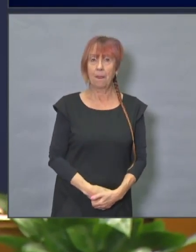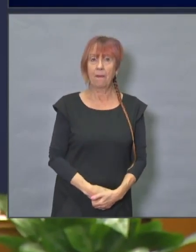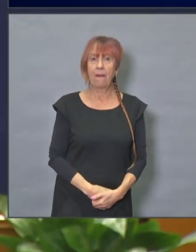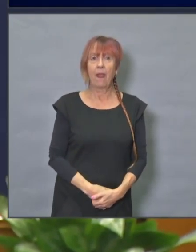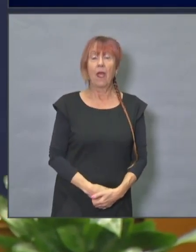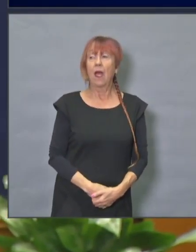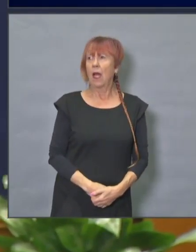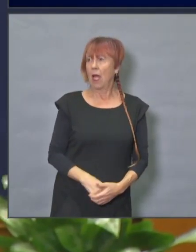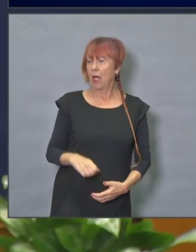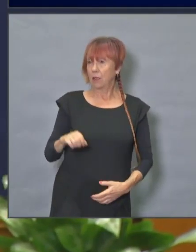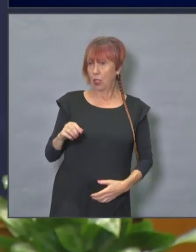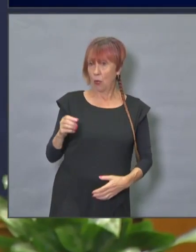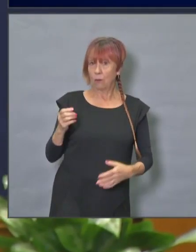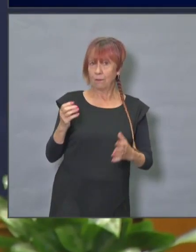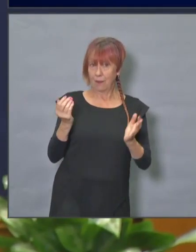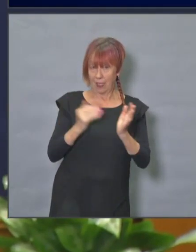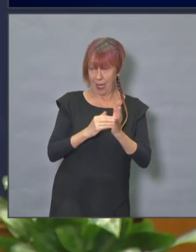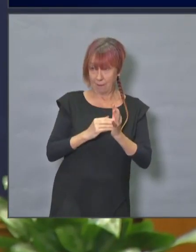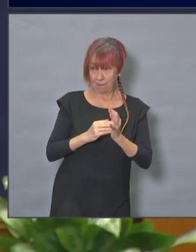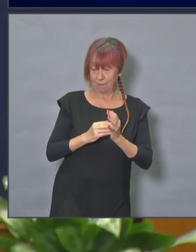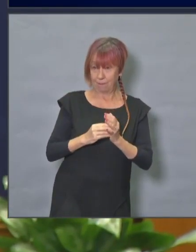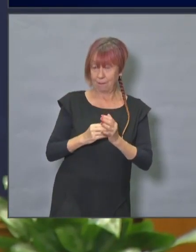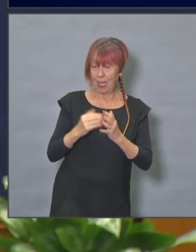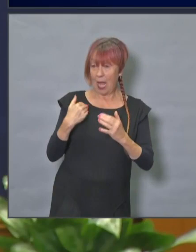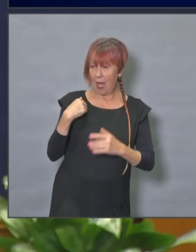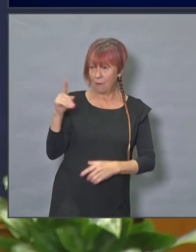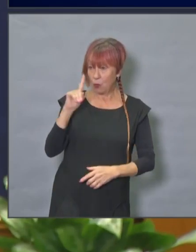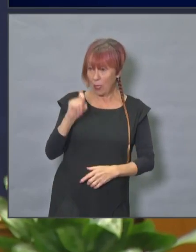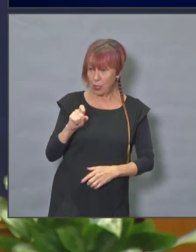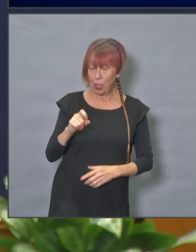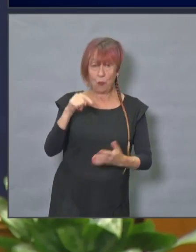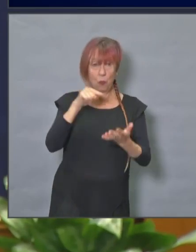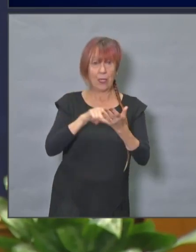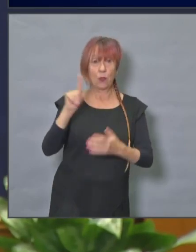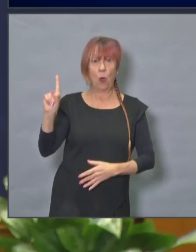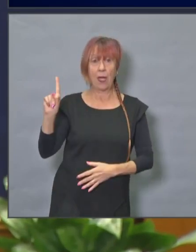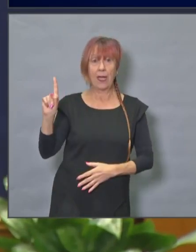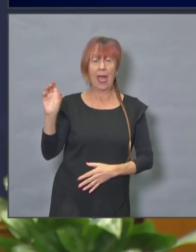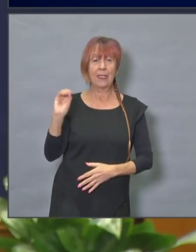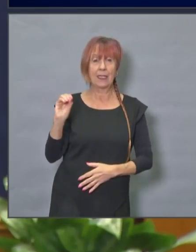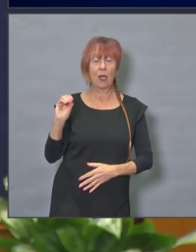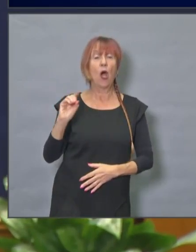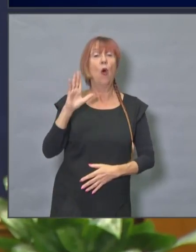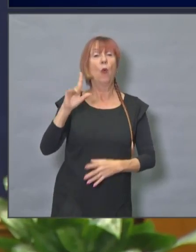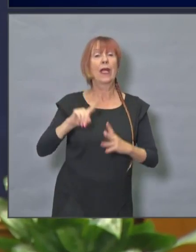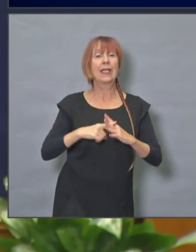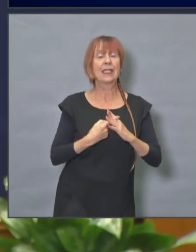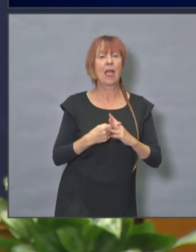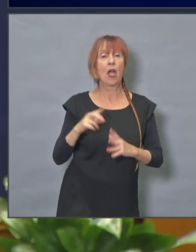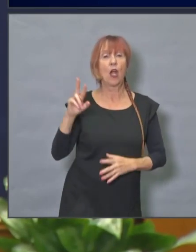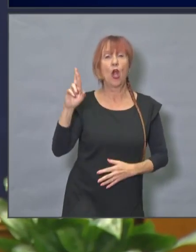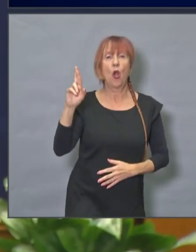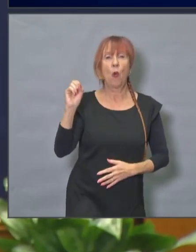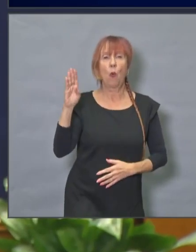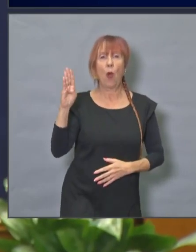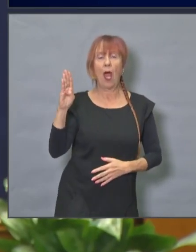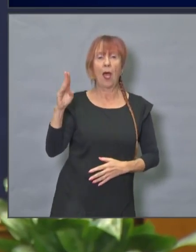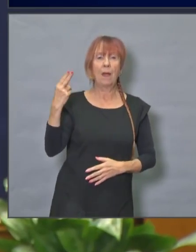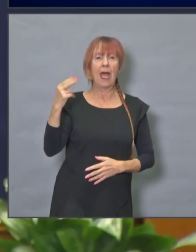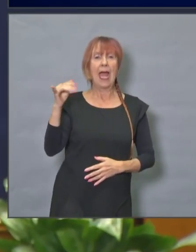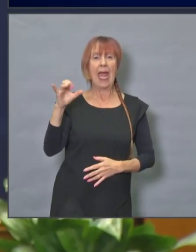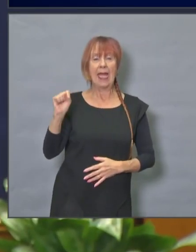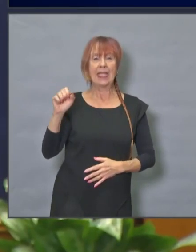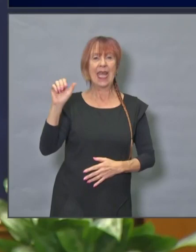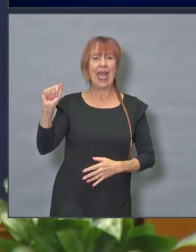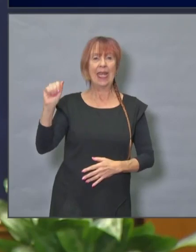a question, you may press 1, then 0 at this time. We will start with the line of Rob Hayes with ABC7. Please go